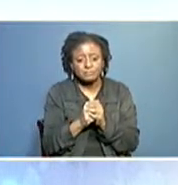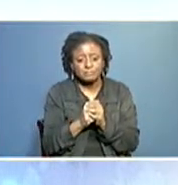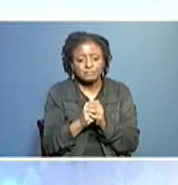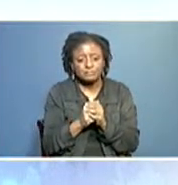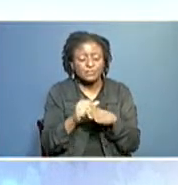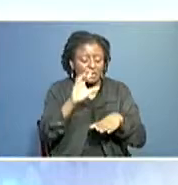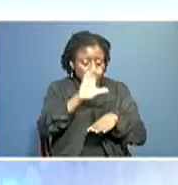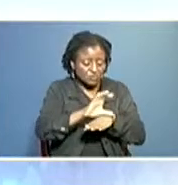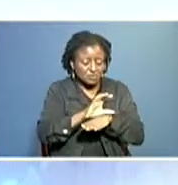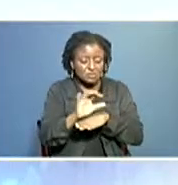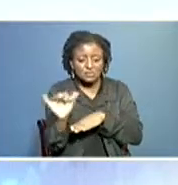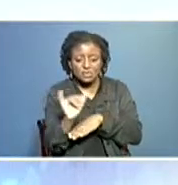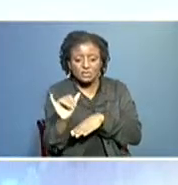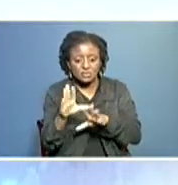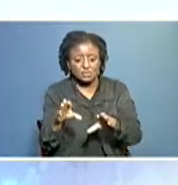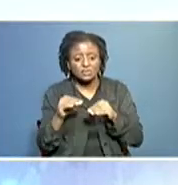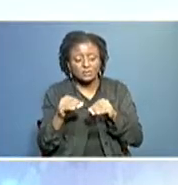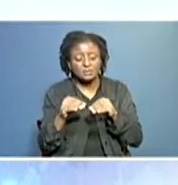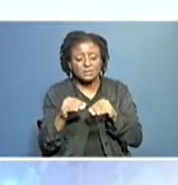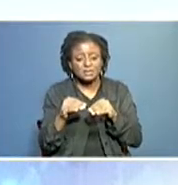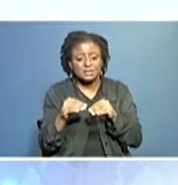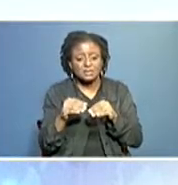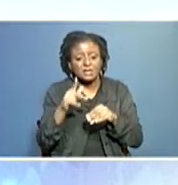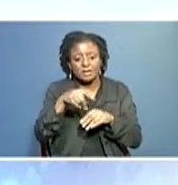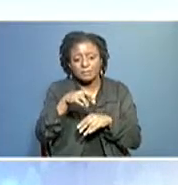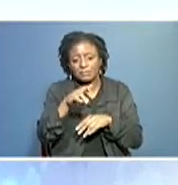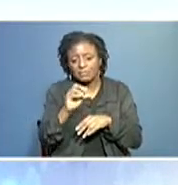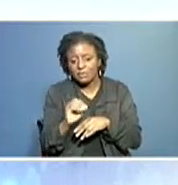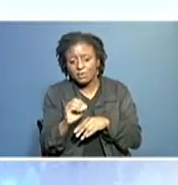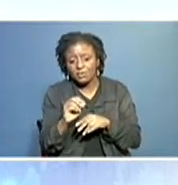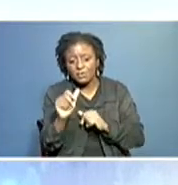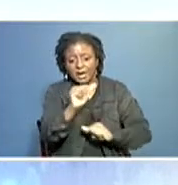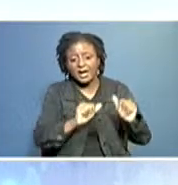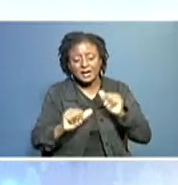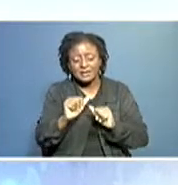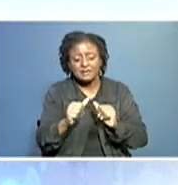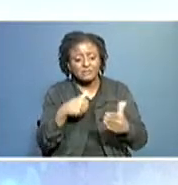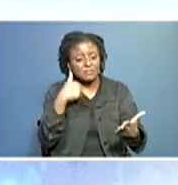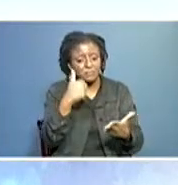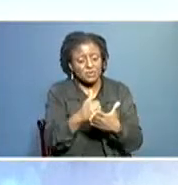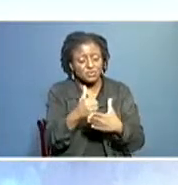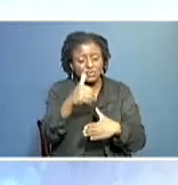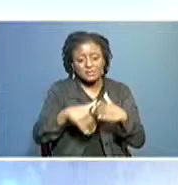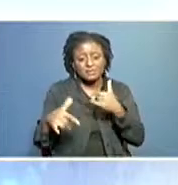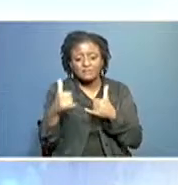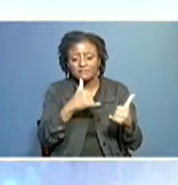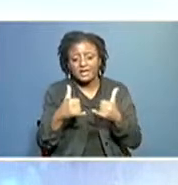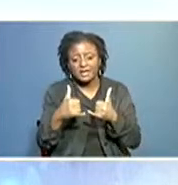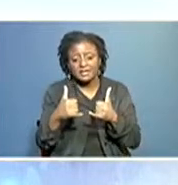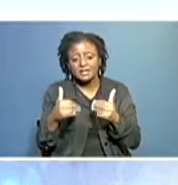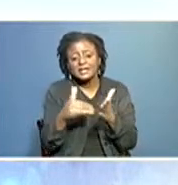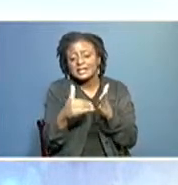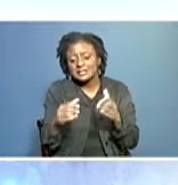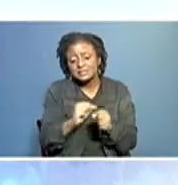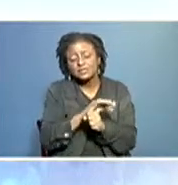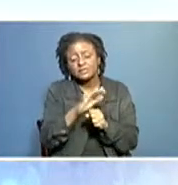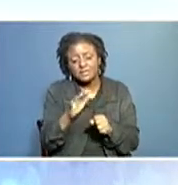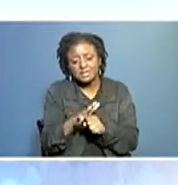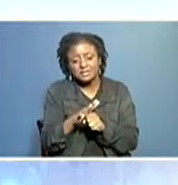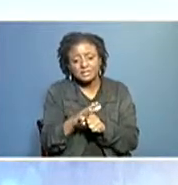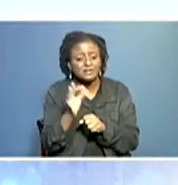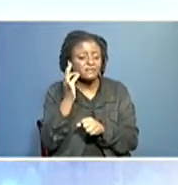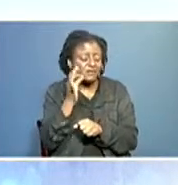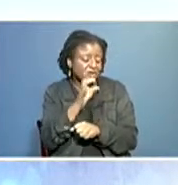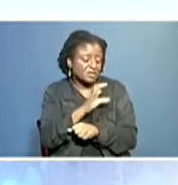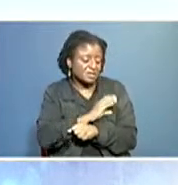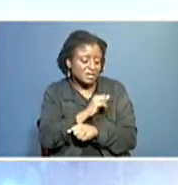Well, church is also adopting a proactive approach in the fight against COVID-19. Fern Carey spoke with the Bahamas Christian Council president